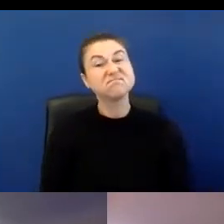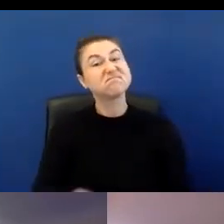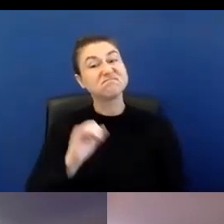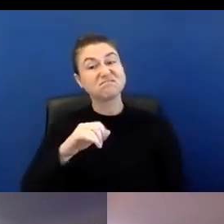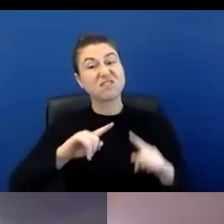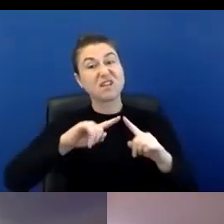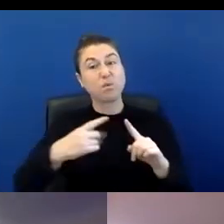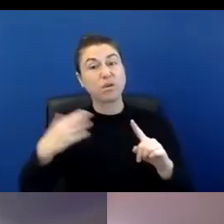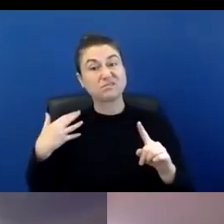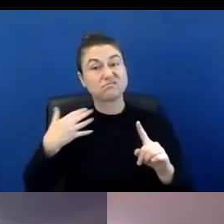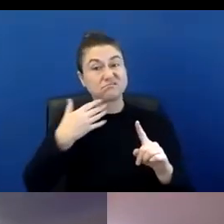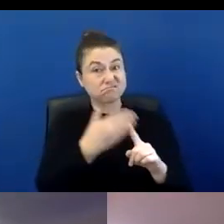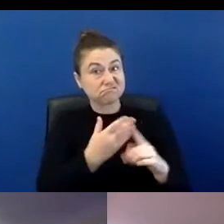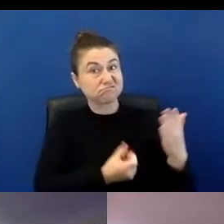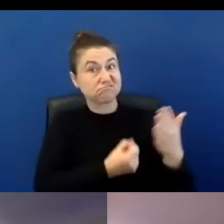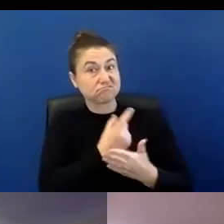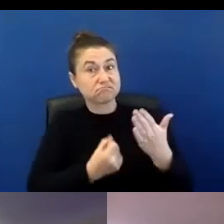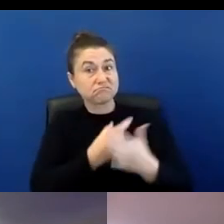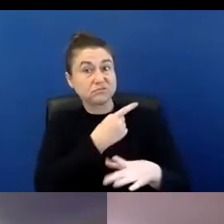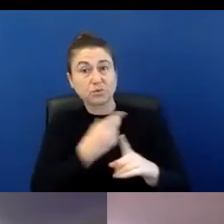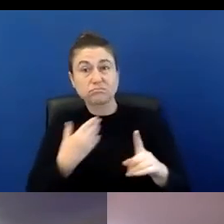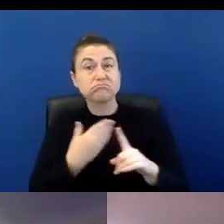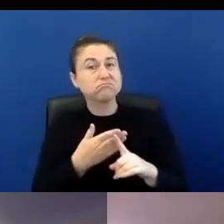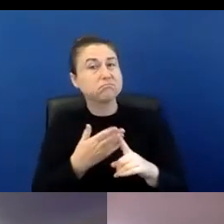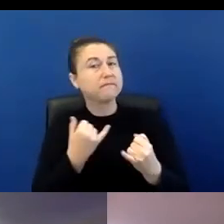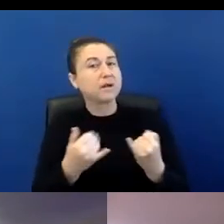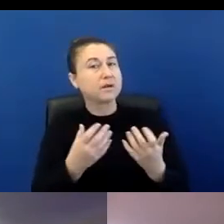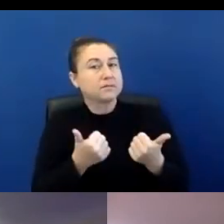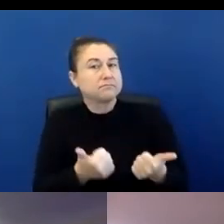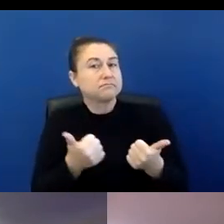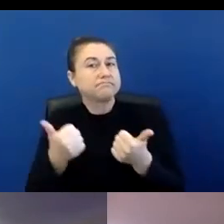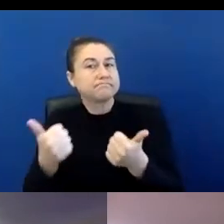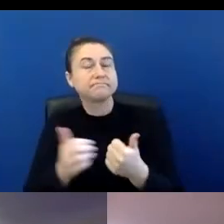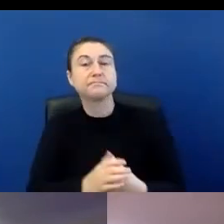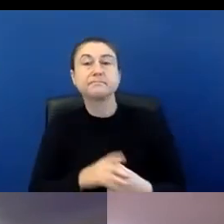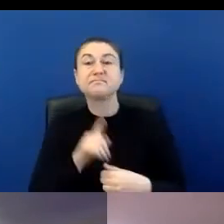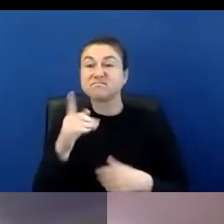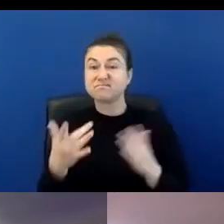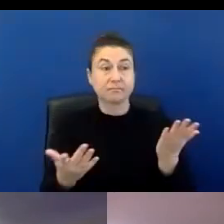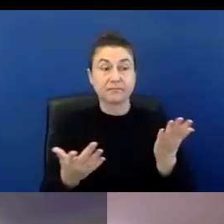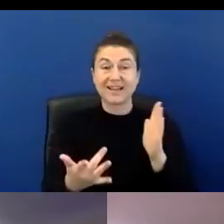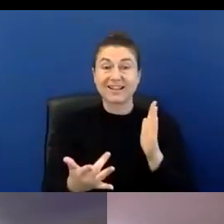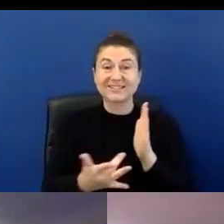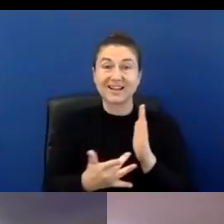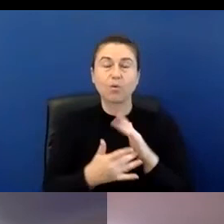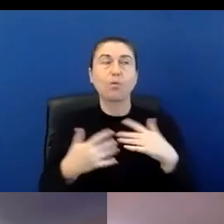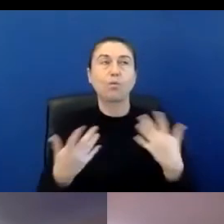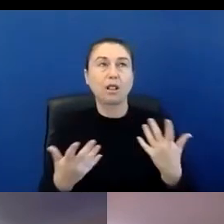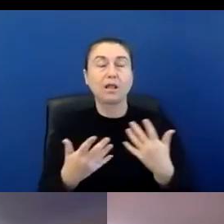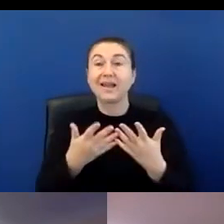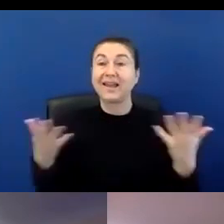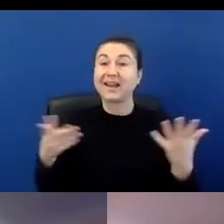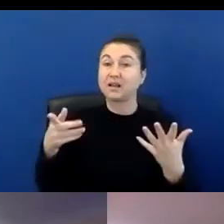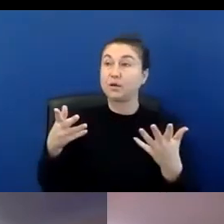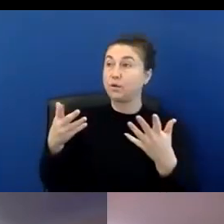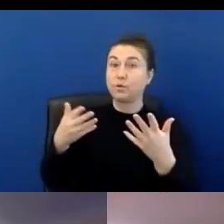very insightful. The thing is, technology or any company, any body is developing any service